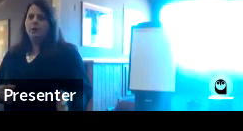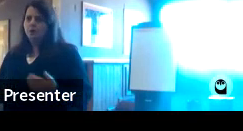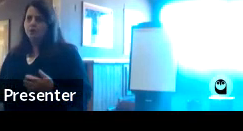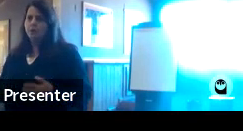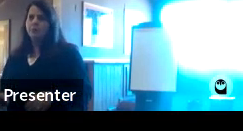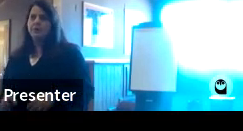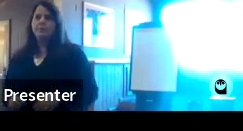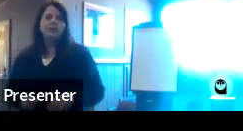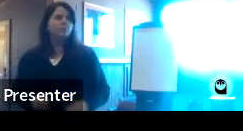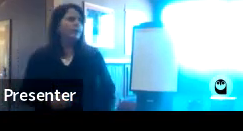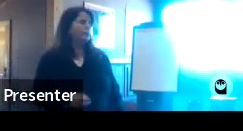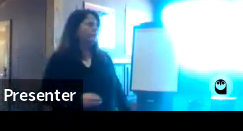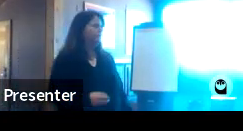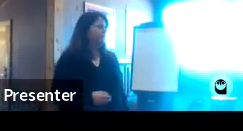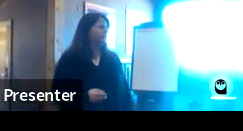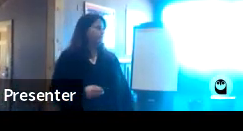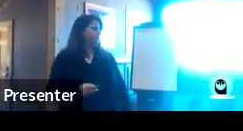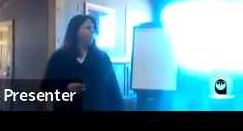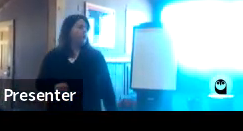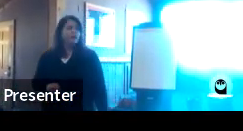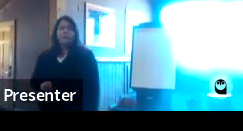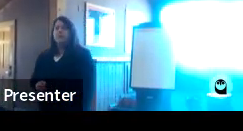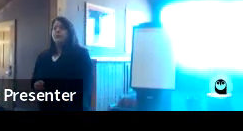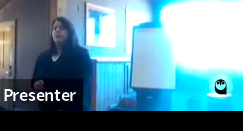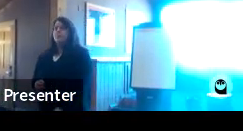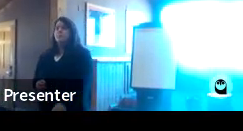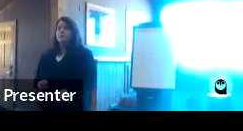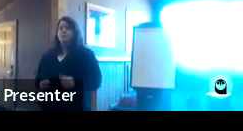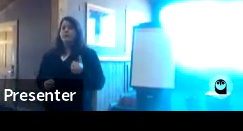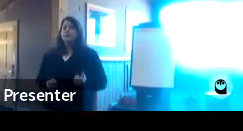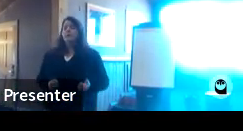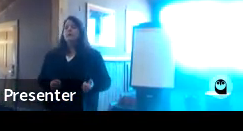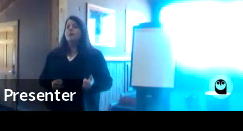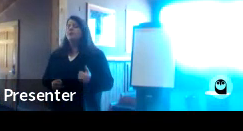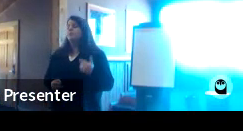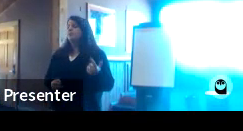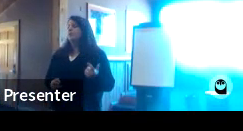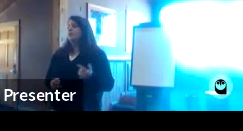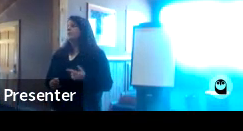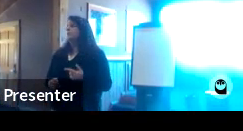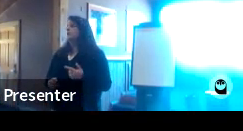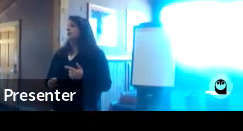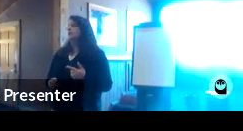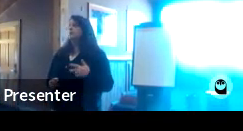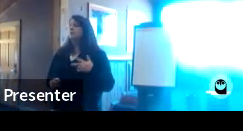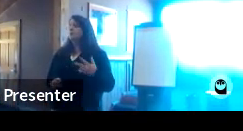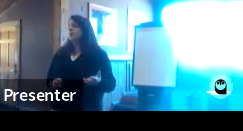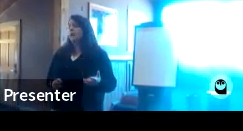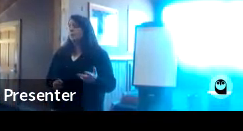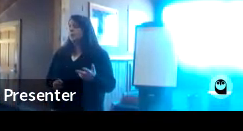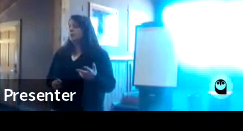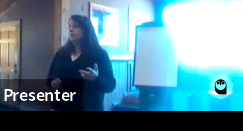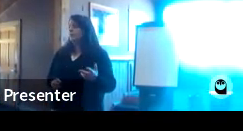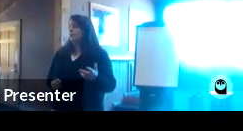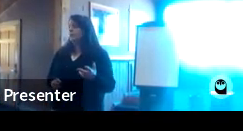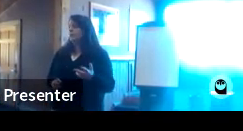or culturally what they've been hardwired with. So you've got the training, knowledge, specialized experience, and you certainly